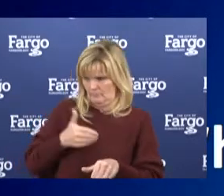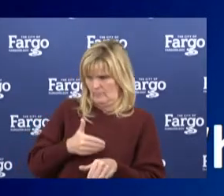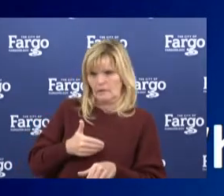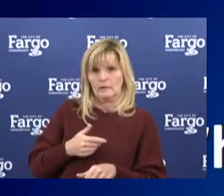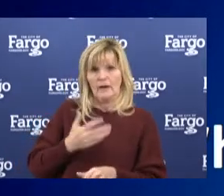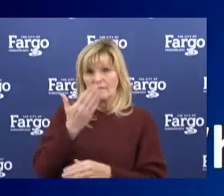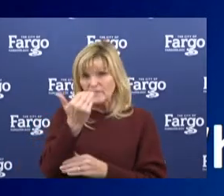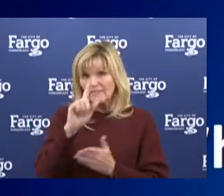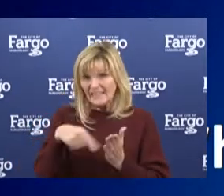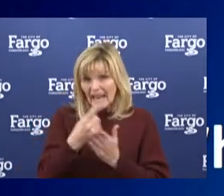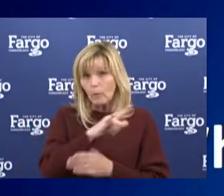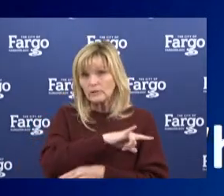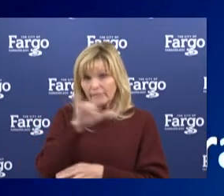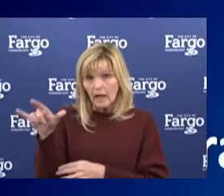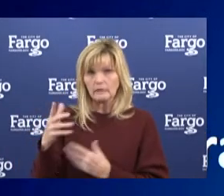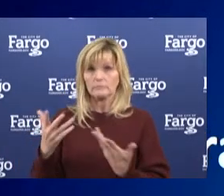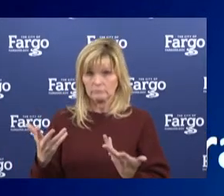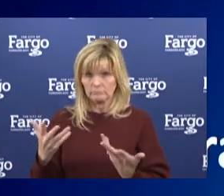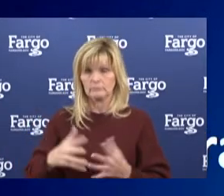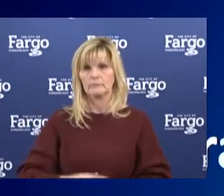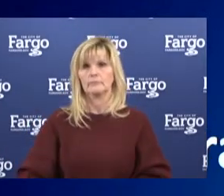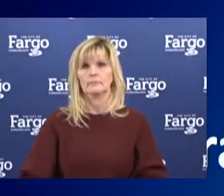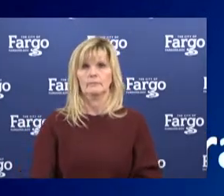15-hour flight. Next slide, please.